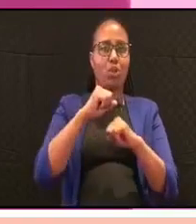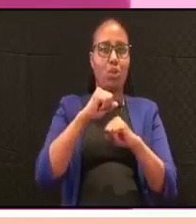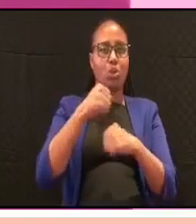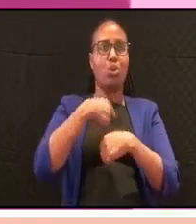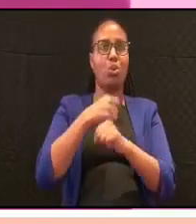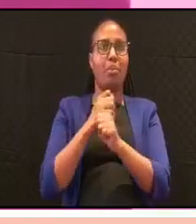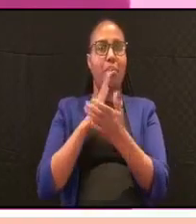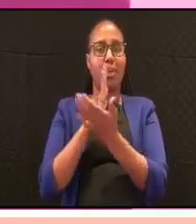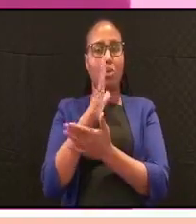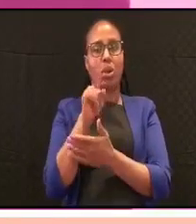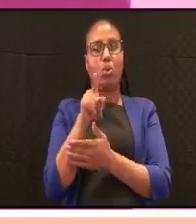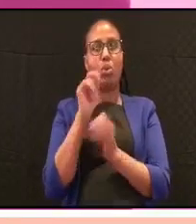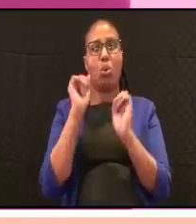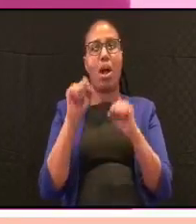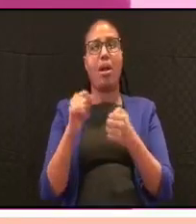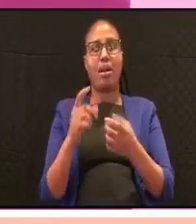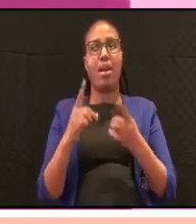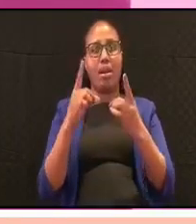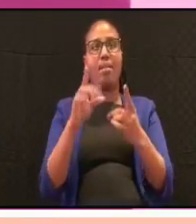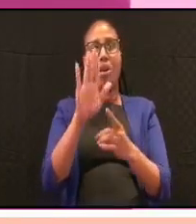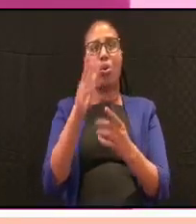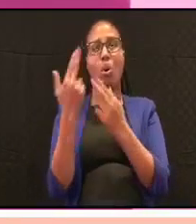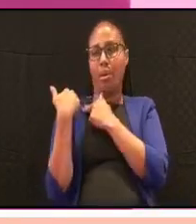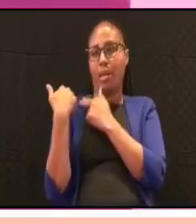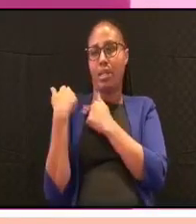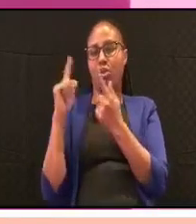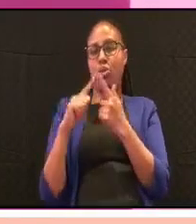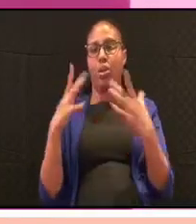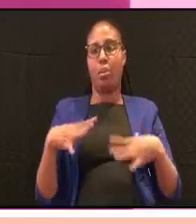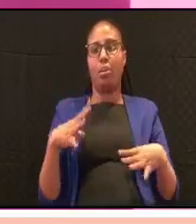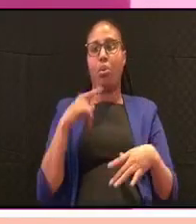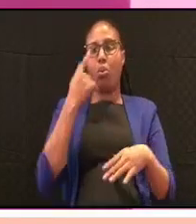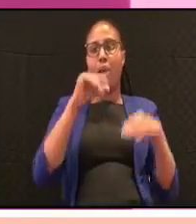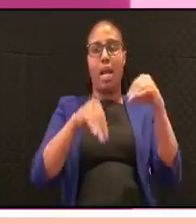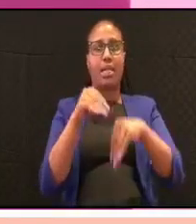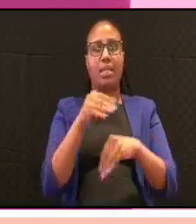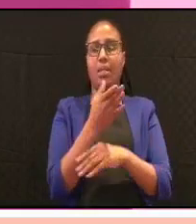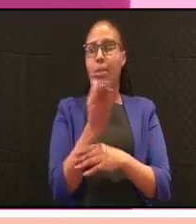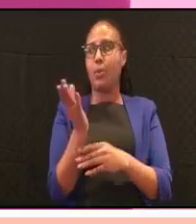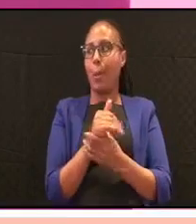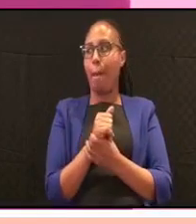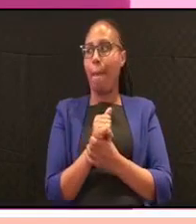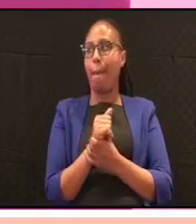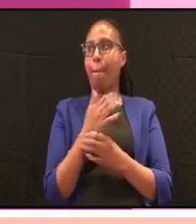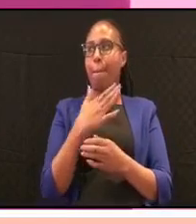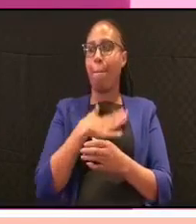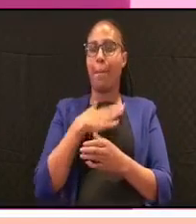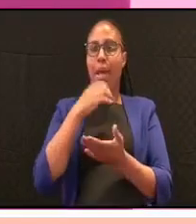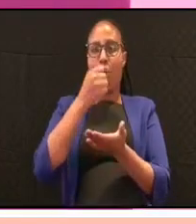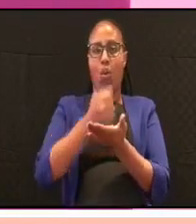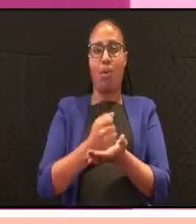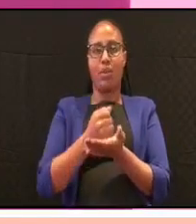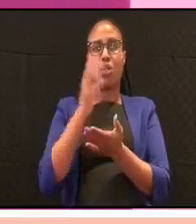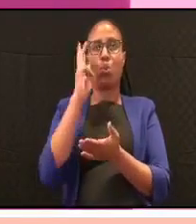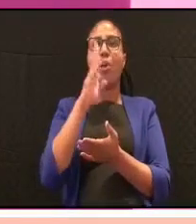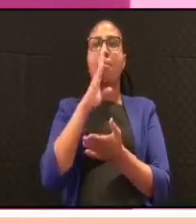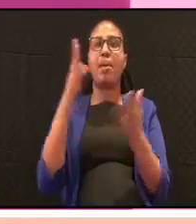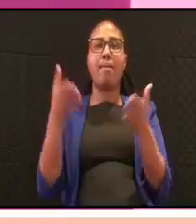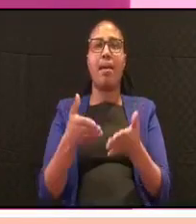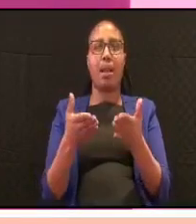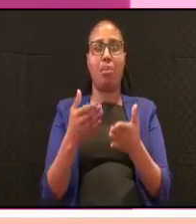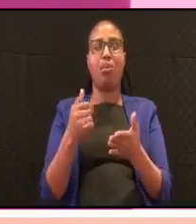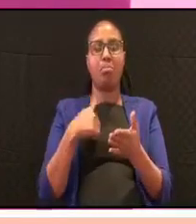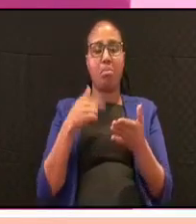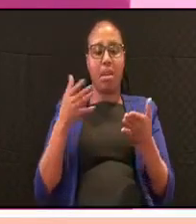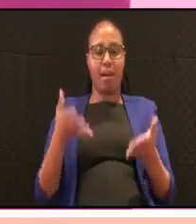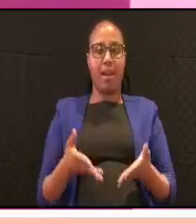make sure that you are able to deliver your mandate to the people who elected you. My office will be available.